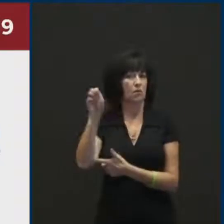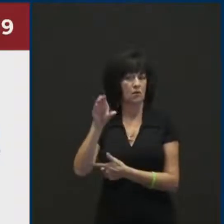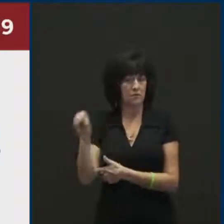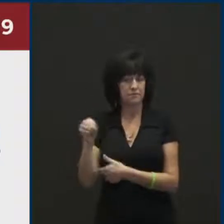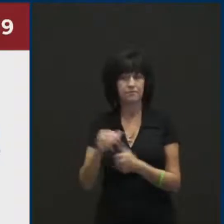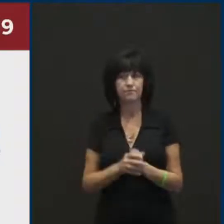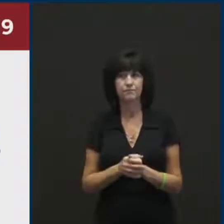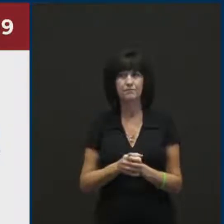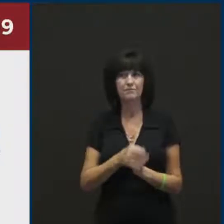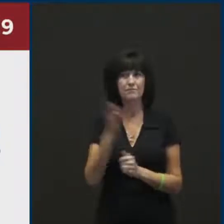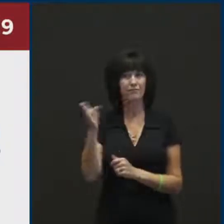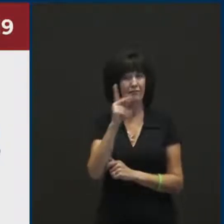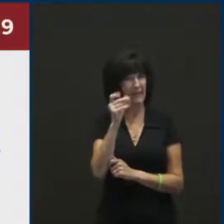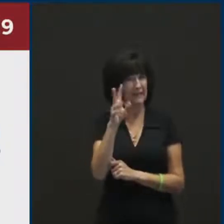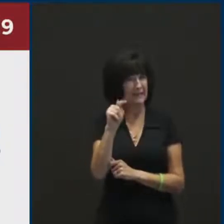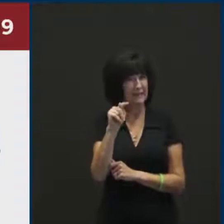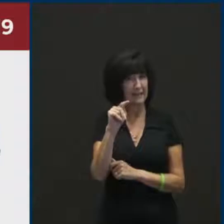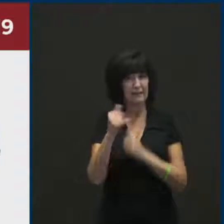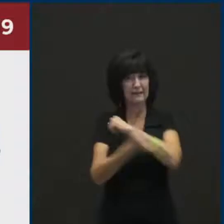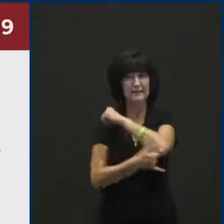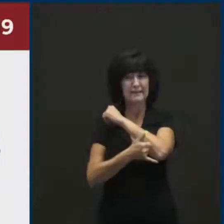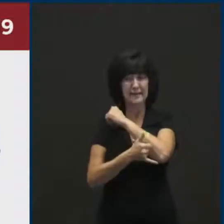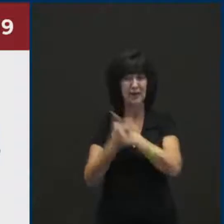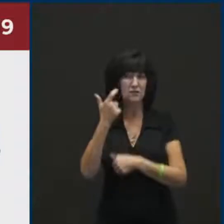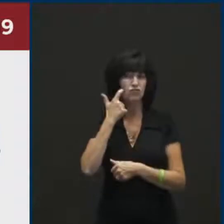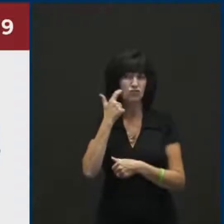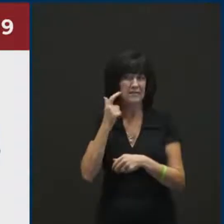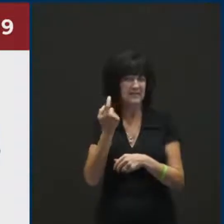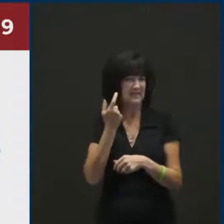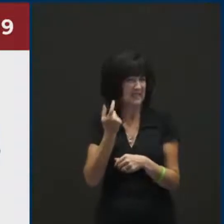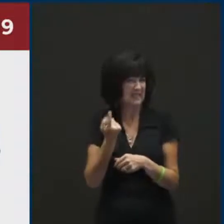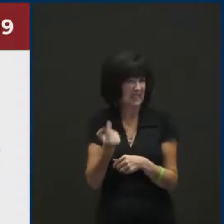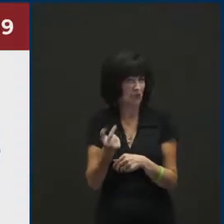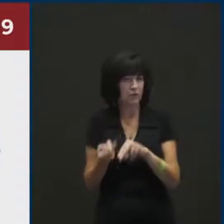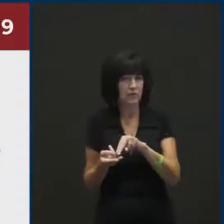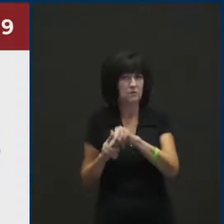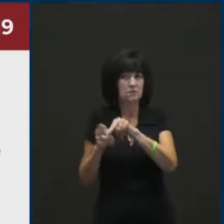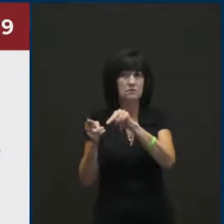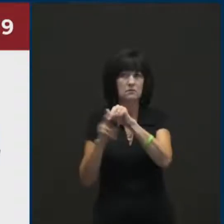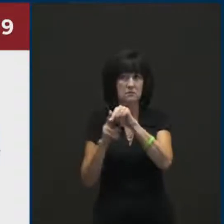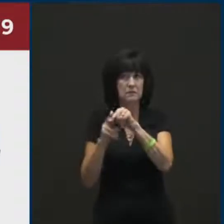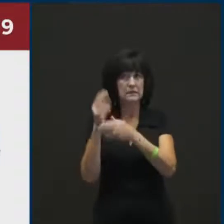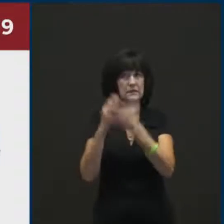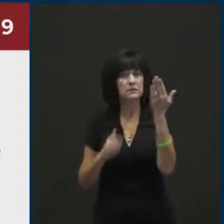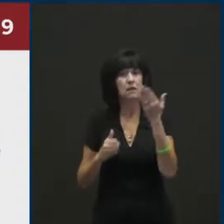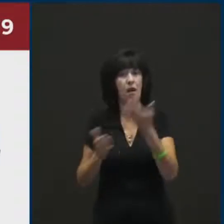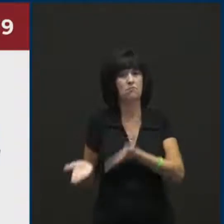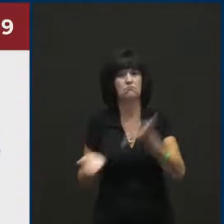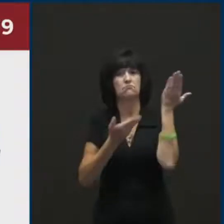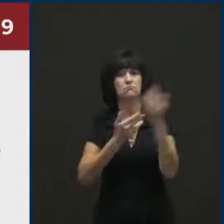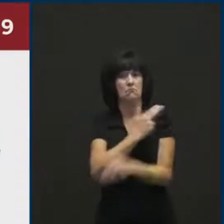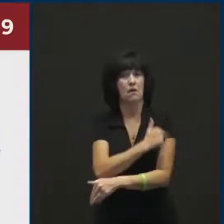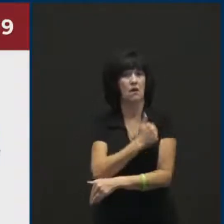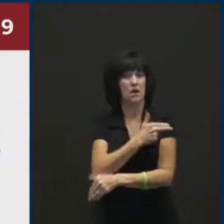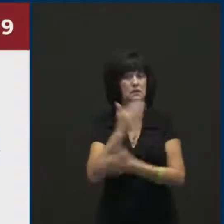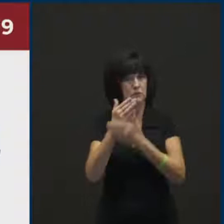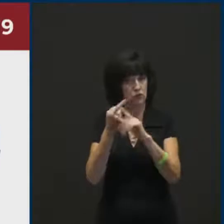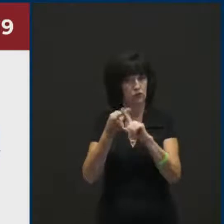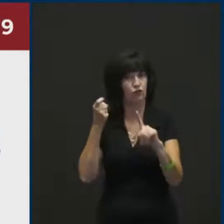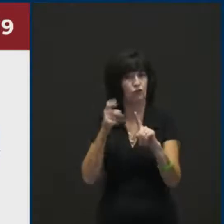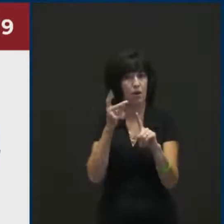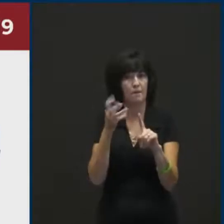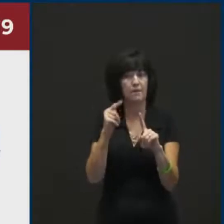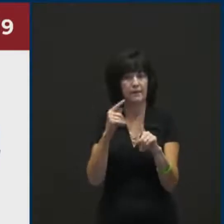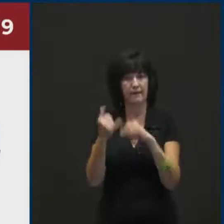higher. It's pretty steady in Kent County in terms of hospitalizations, though those hospitalizations at Bay Health are about